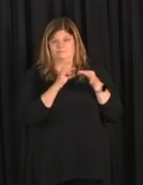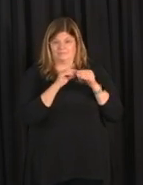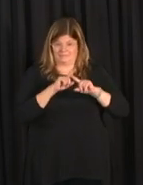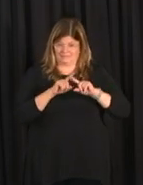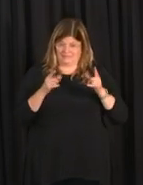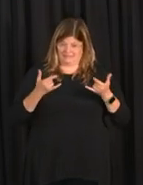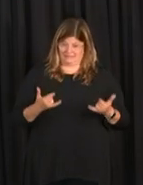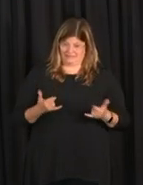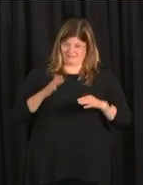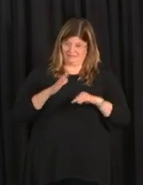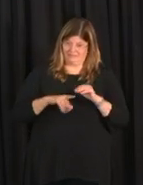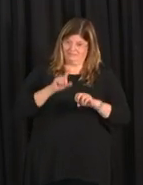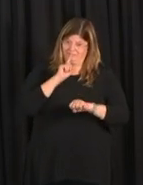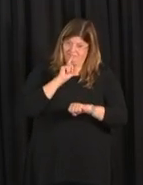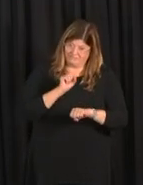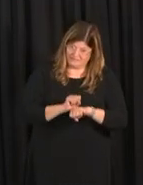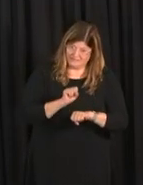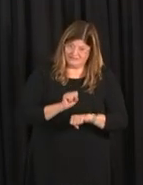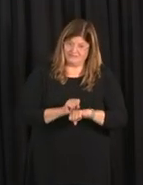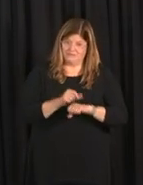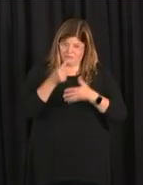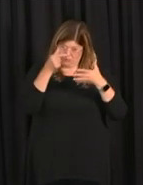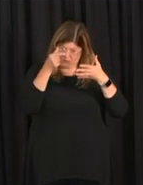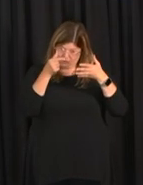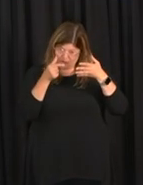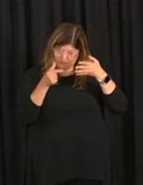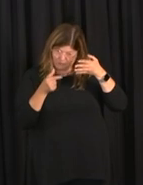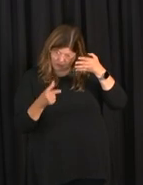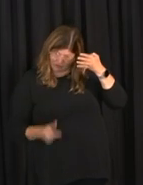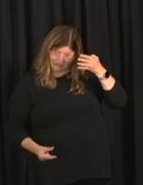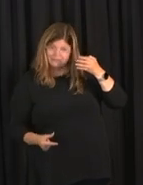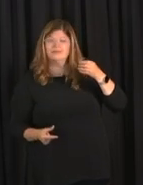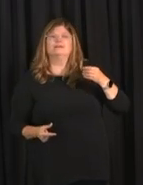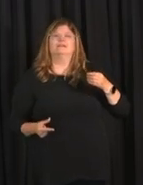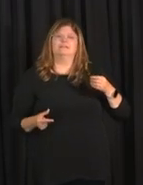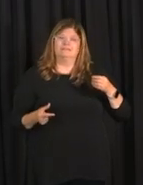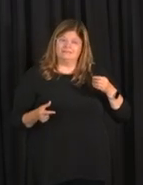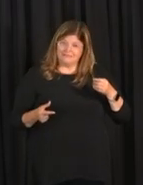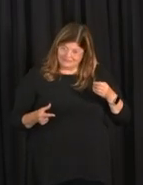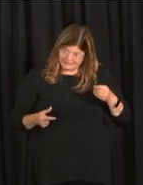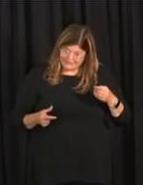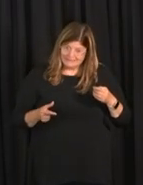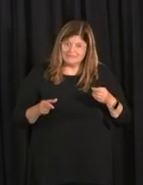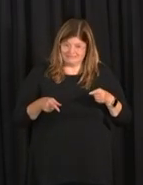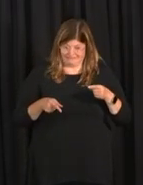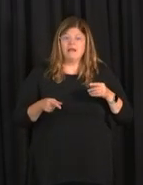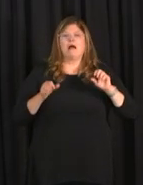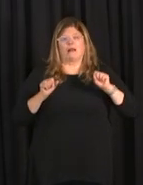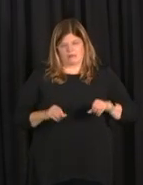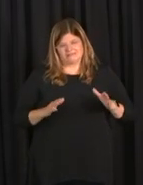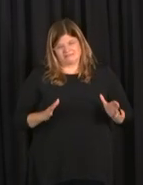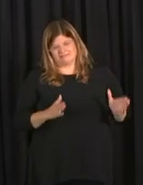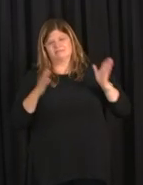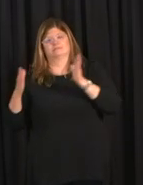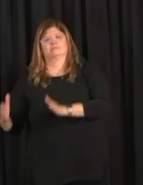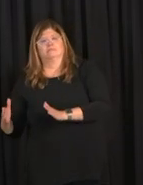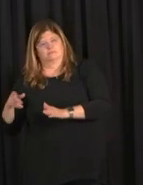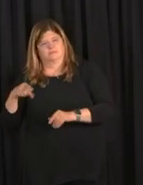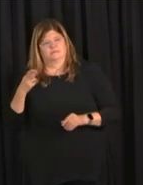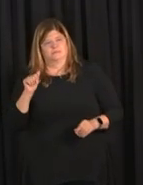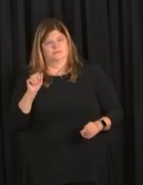different now, that it has to be all of these green met, and then I have a follow-up question. Yes, I think that's what we said.